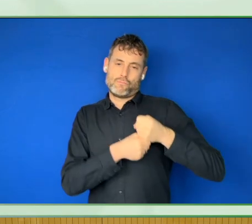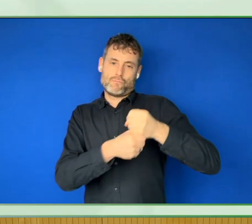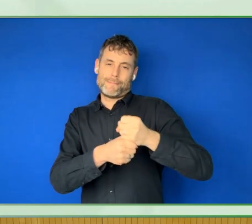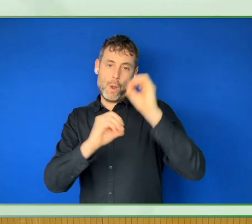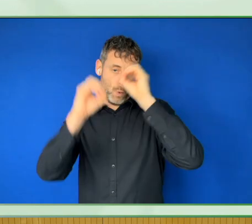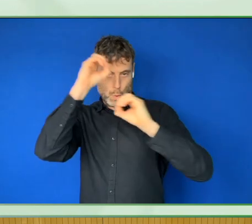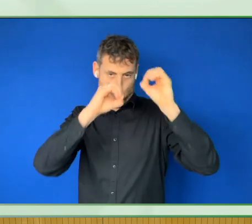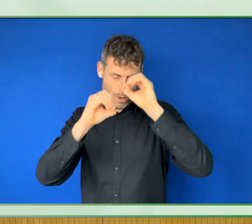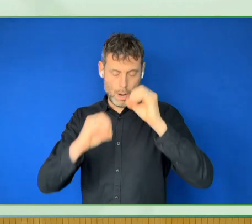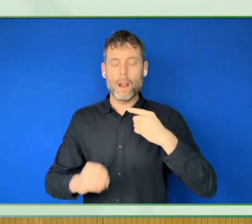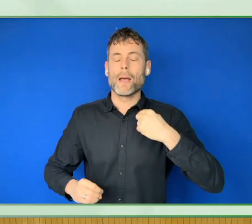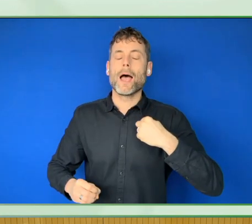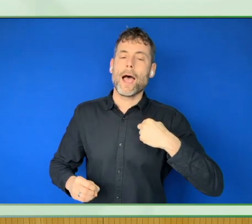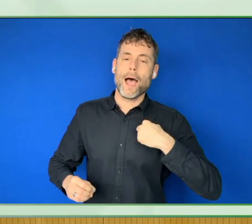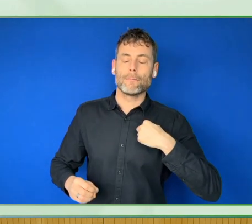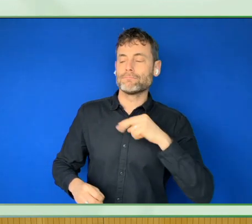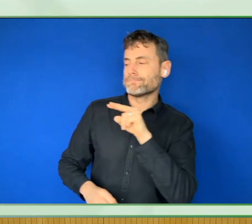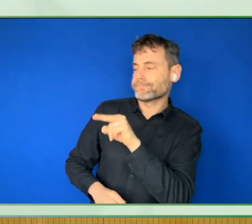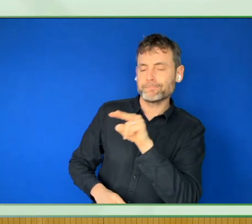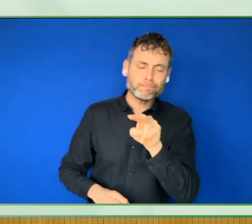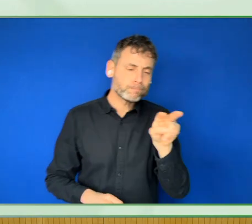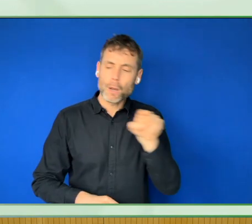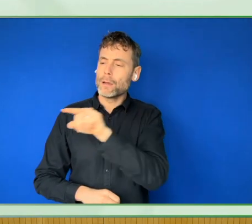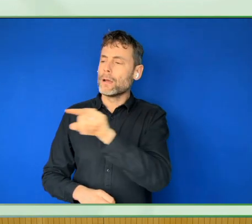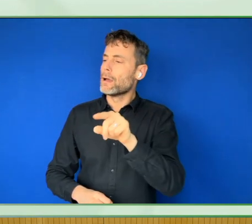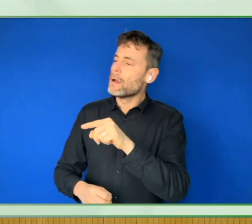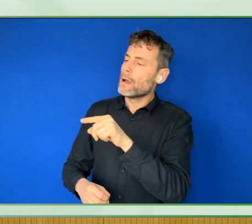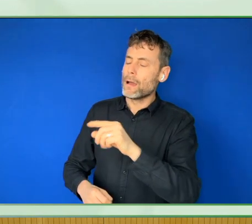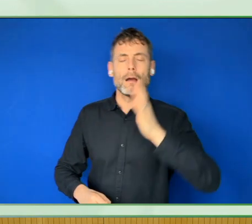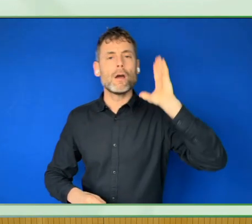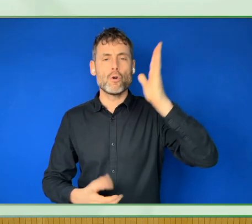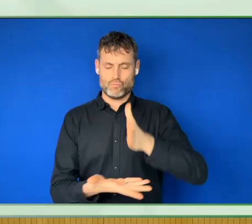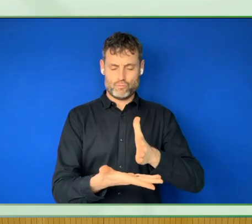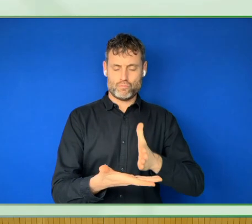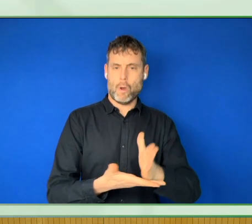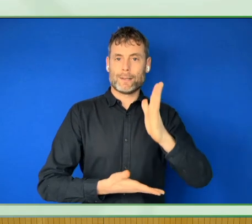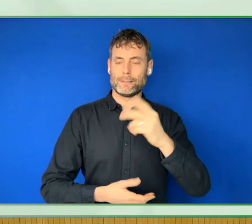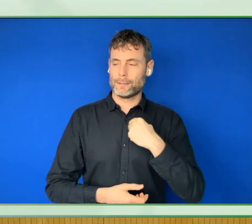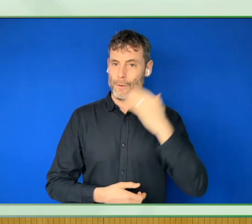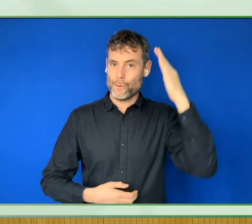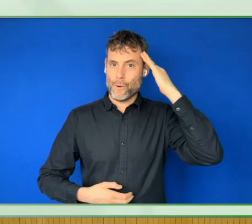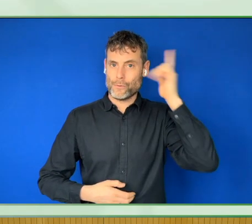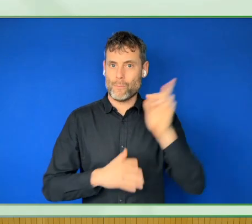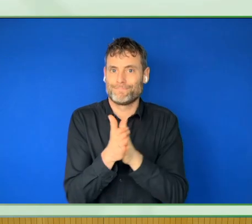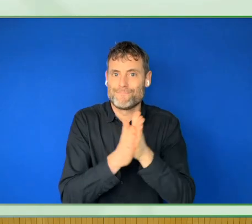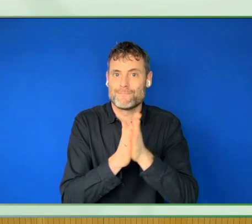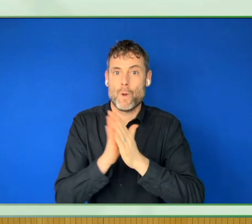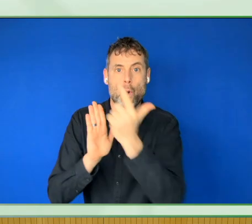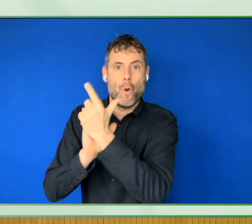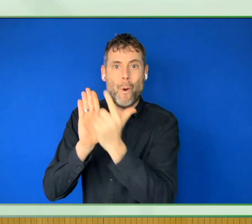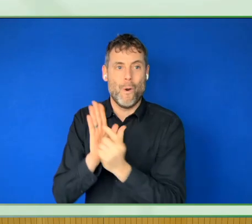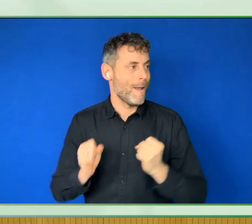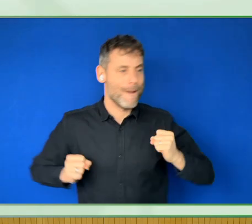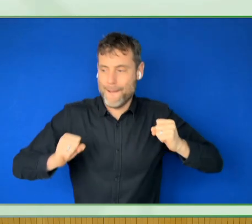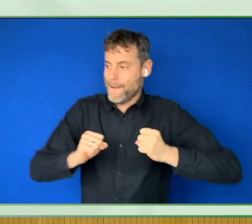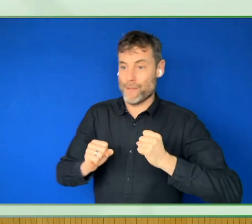For me, when people talk about rights, lawyers get excited. And so businesses get afraid. So I don't think